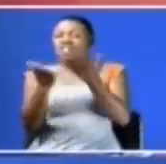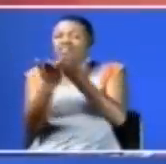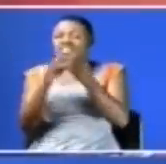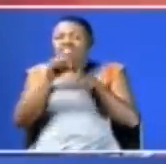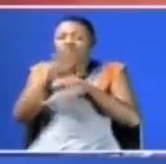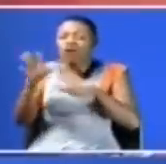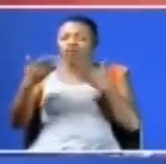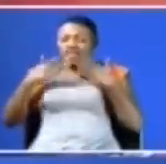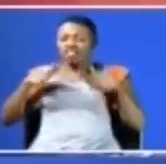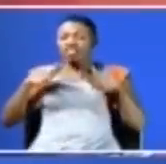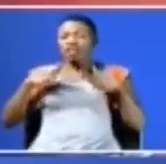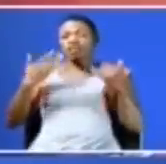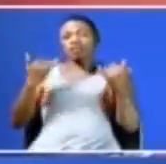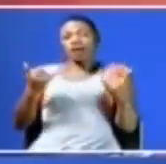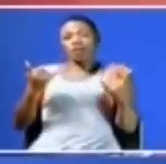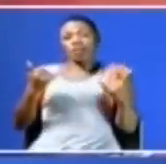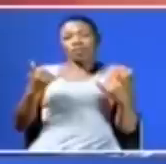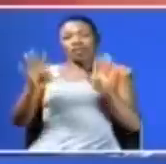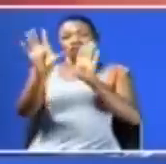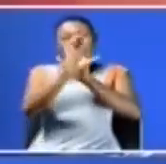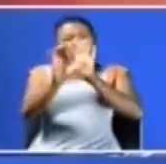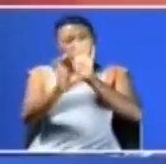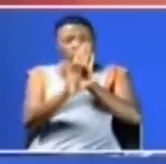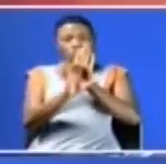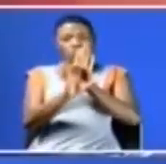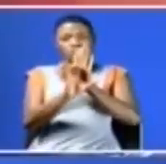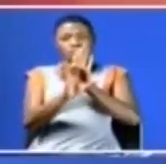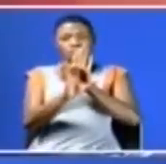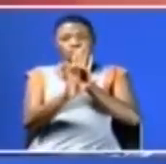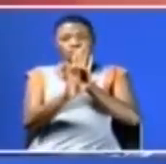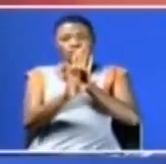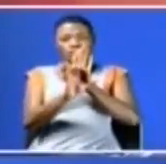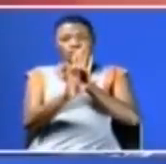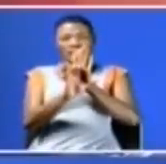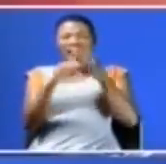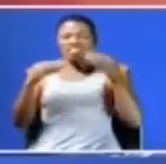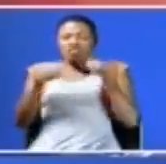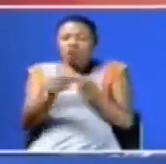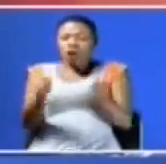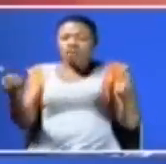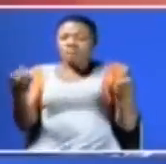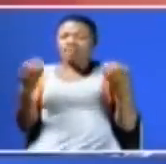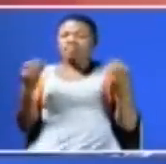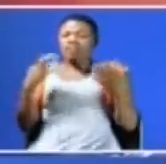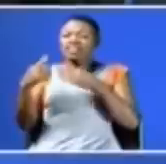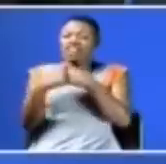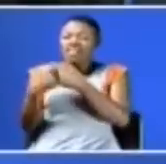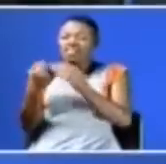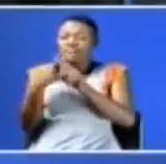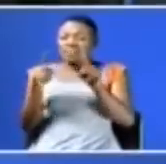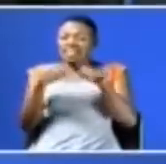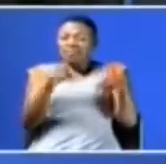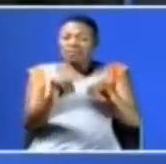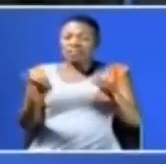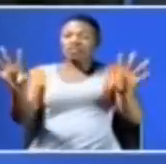been devolved. So the constitution really has addressed many of these challenges. It's about implementation. Mm. We have no